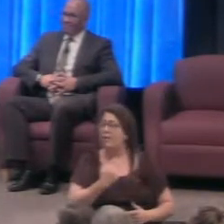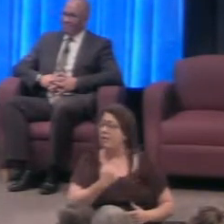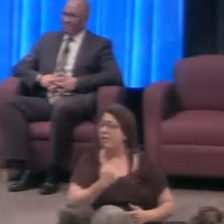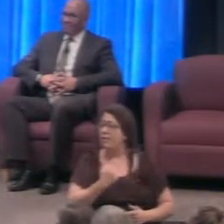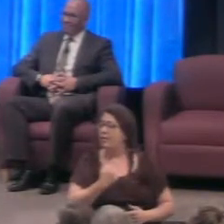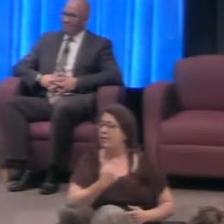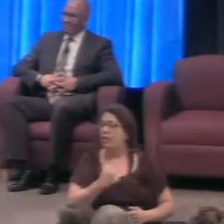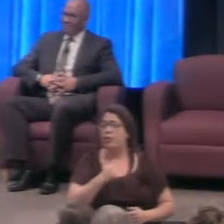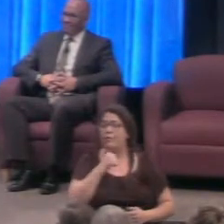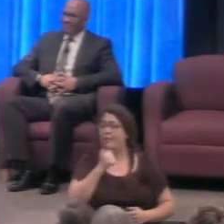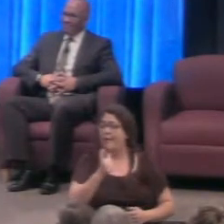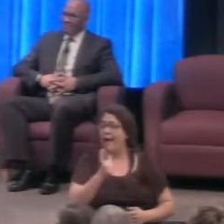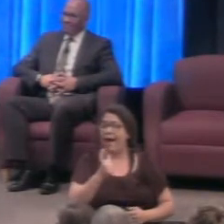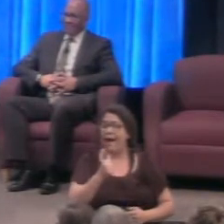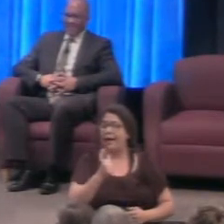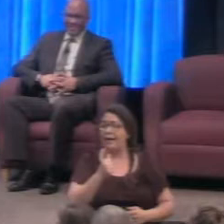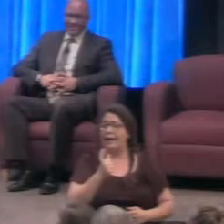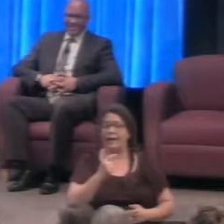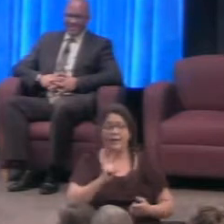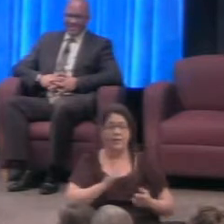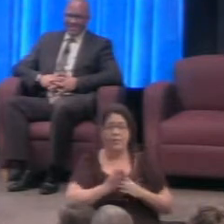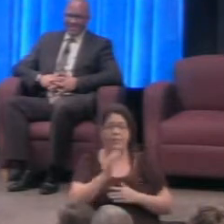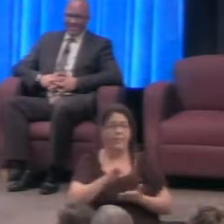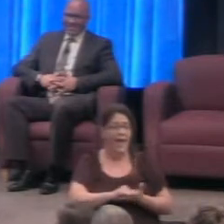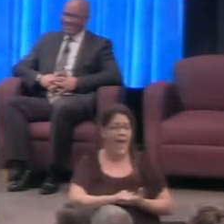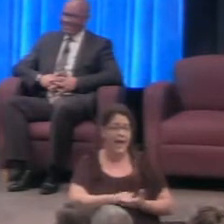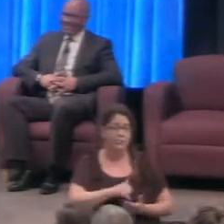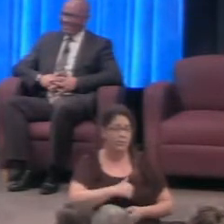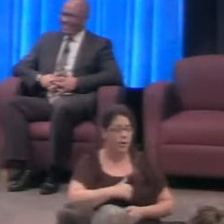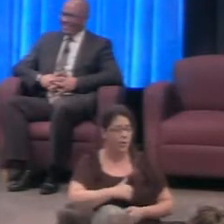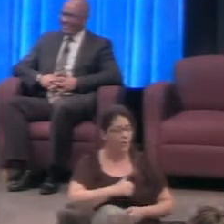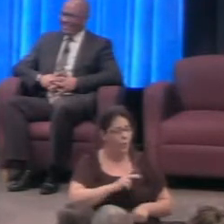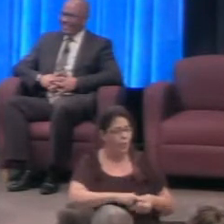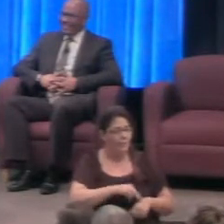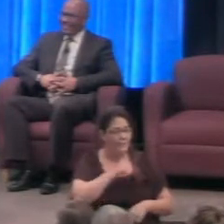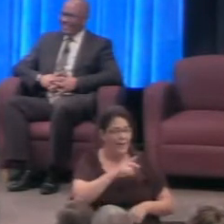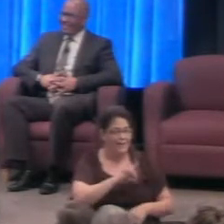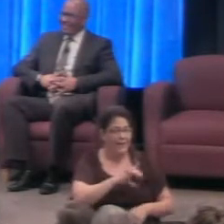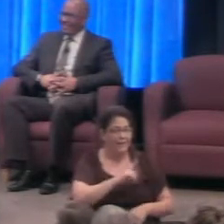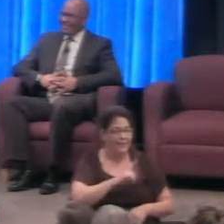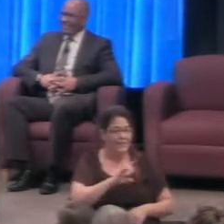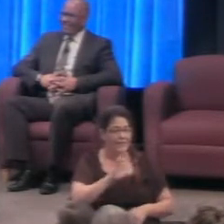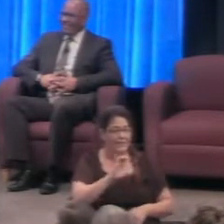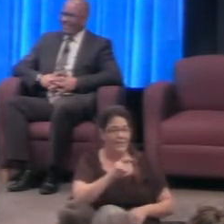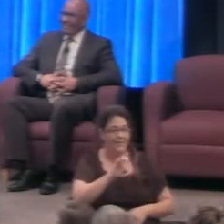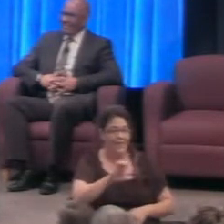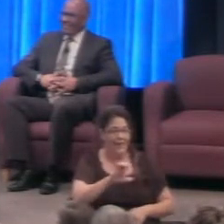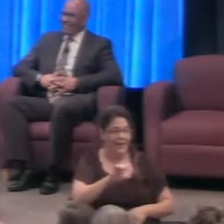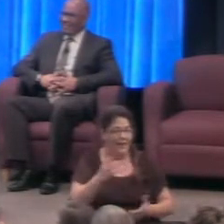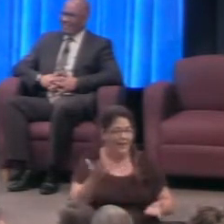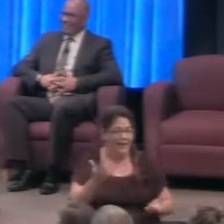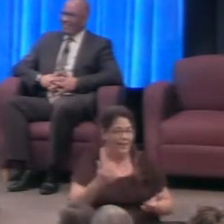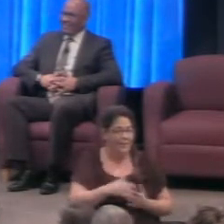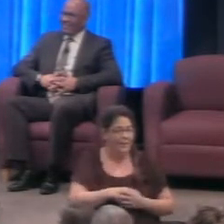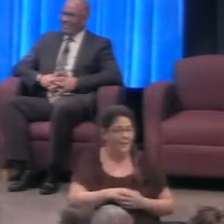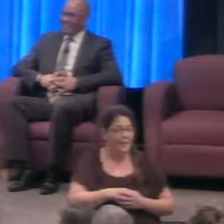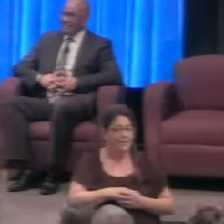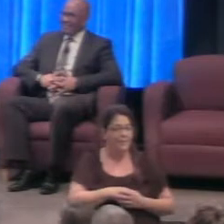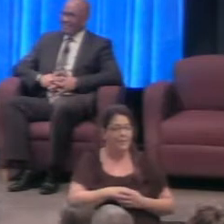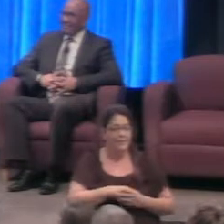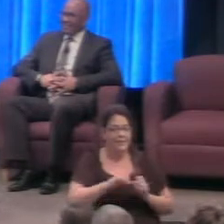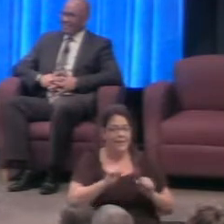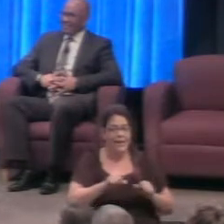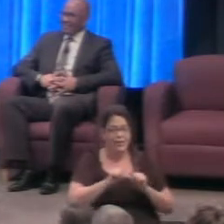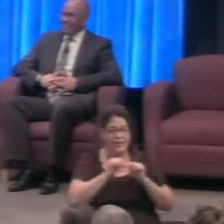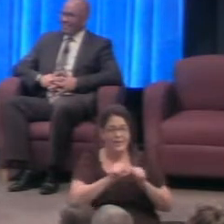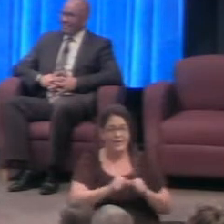not going to get too religious on us, are you? And I said, well, of course not, David. It's a civic event. But then, yes, you should continue